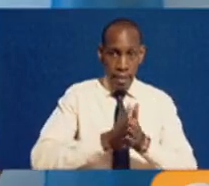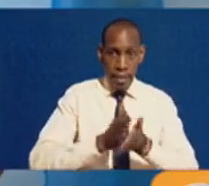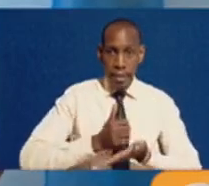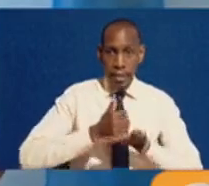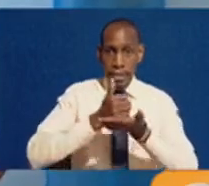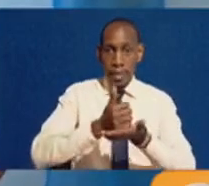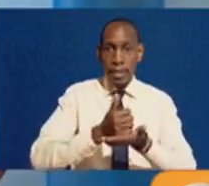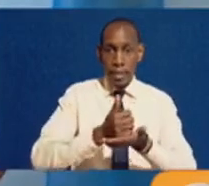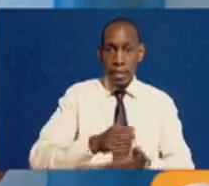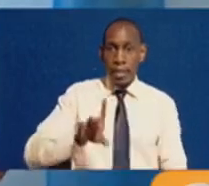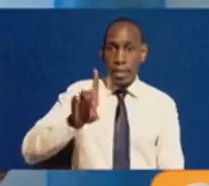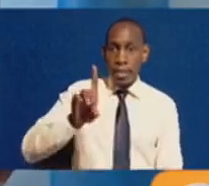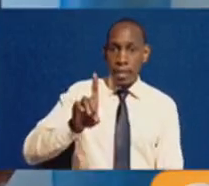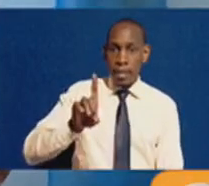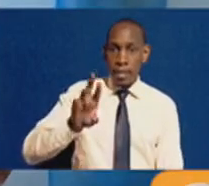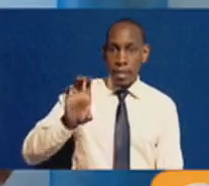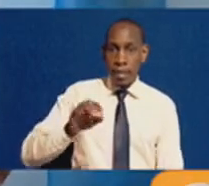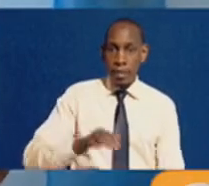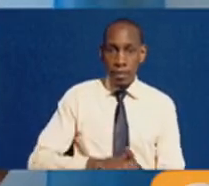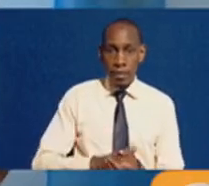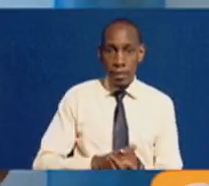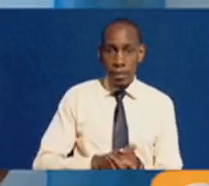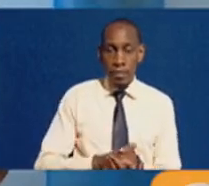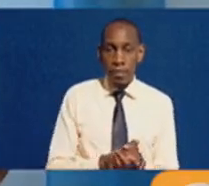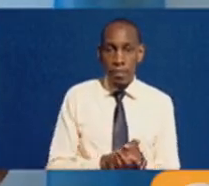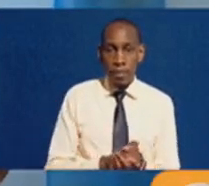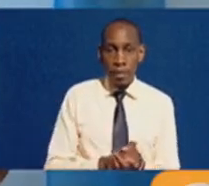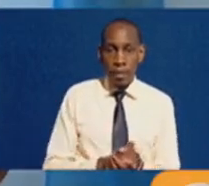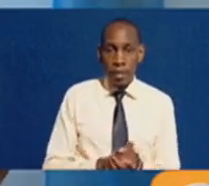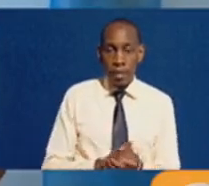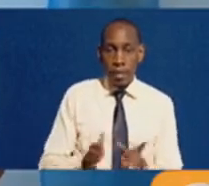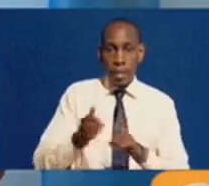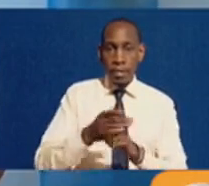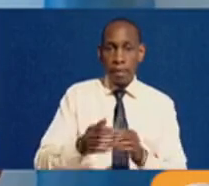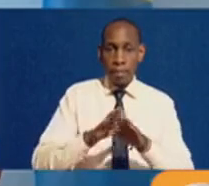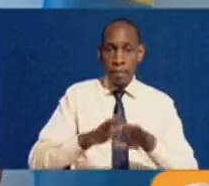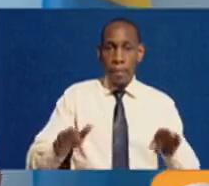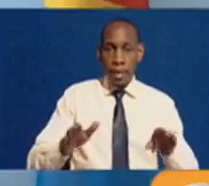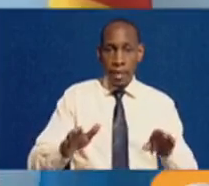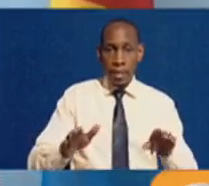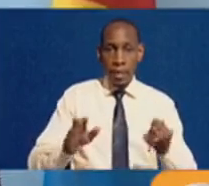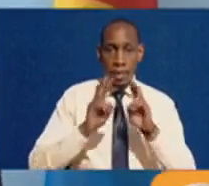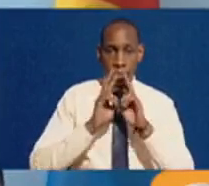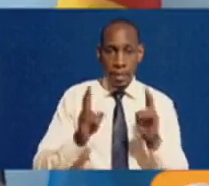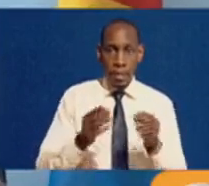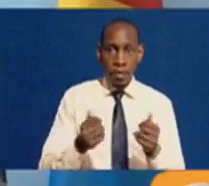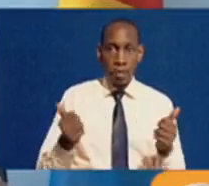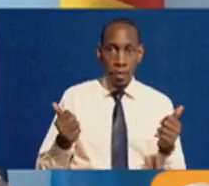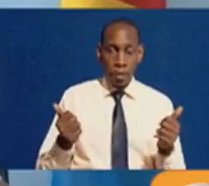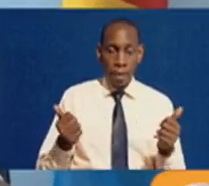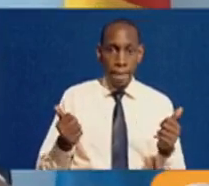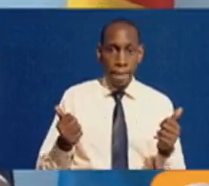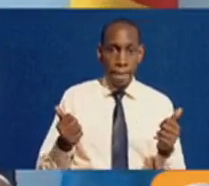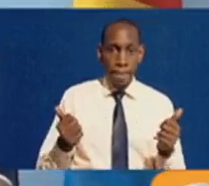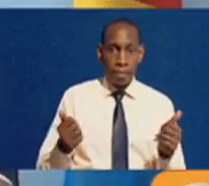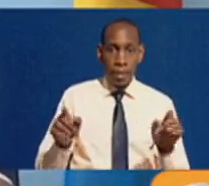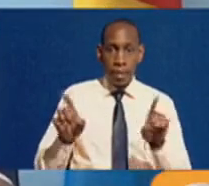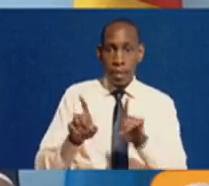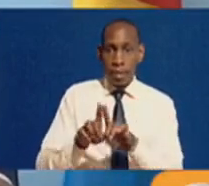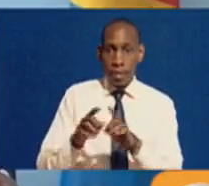helping DRC to find its way towards lasting peace solution, which has